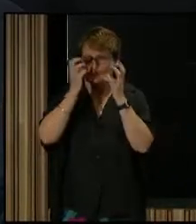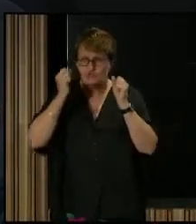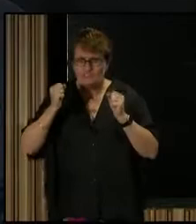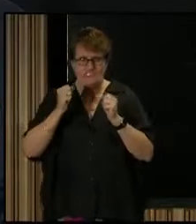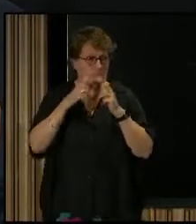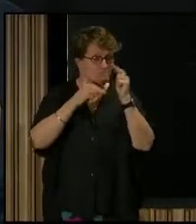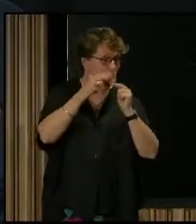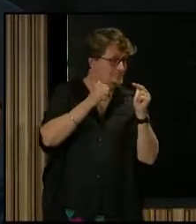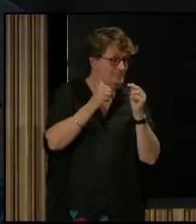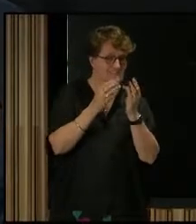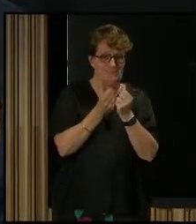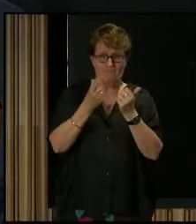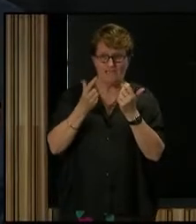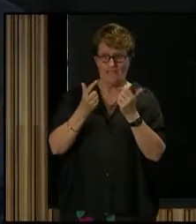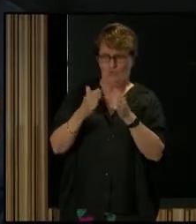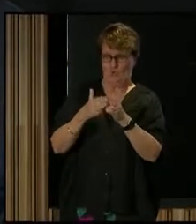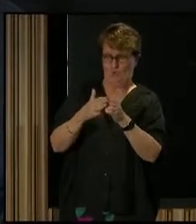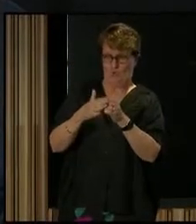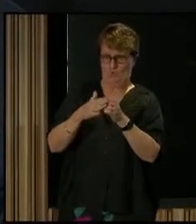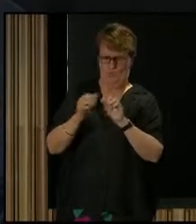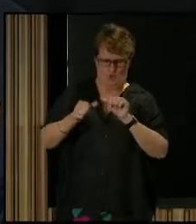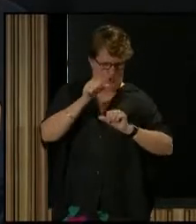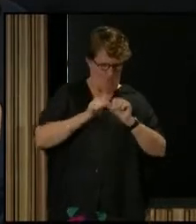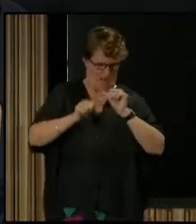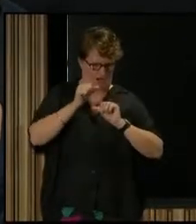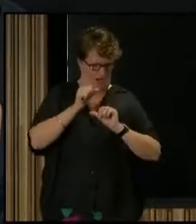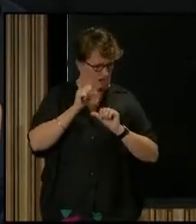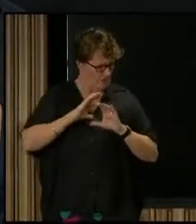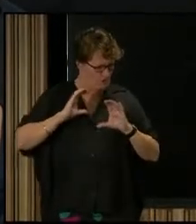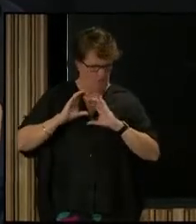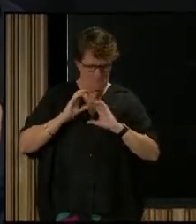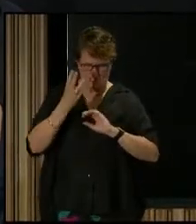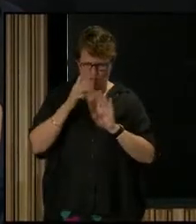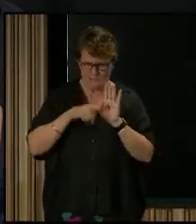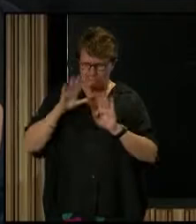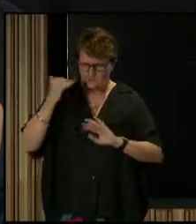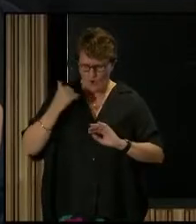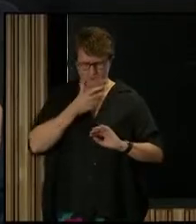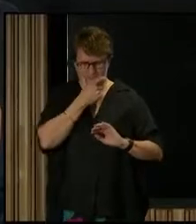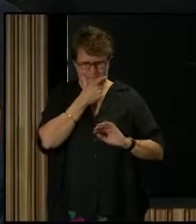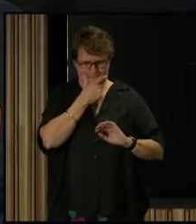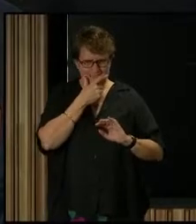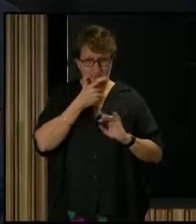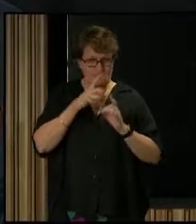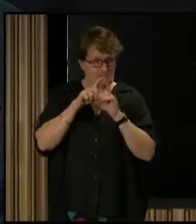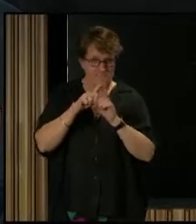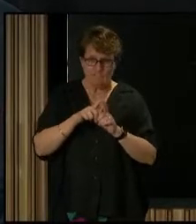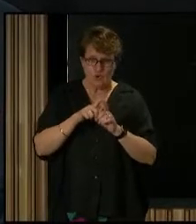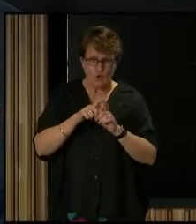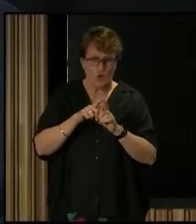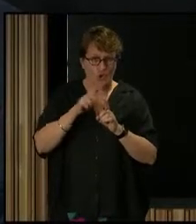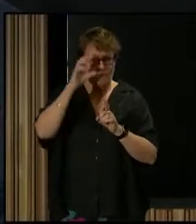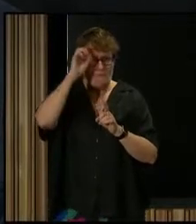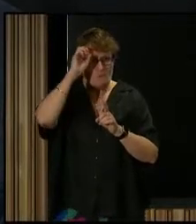building something, and then you go back and try and remember a conversation you had 3 years ago or something, it's really difficult. Memories are